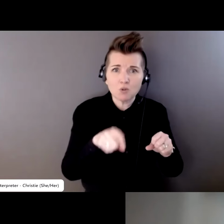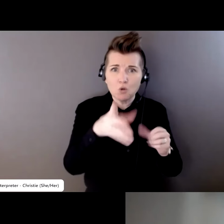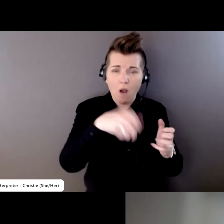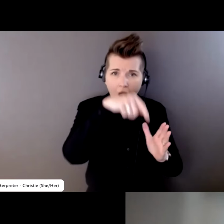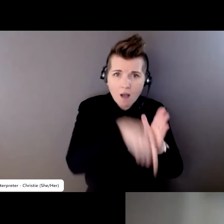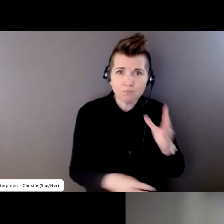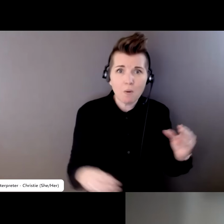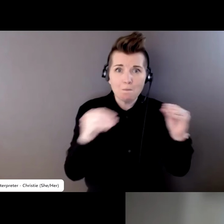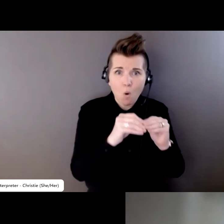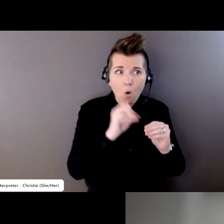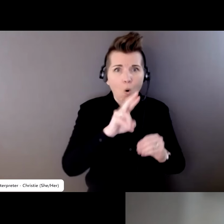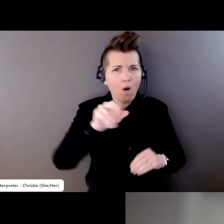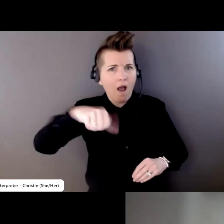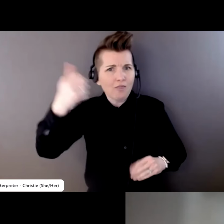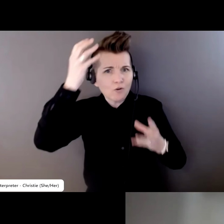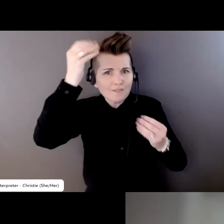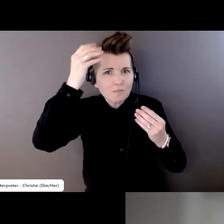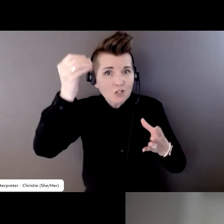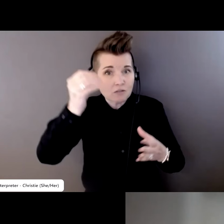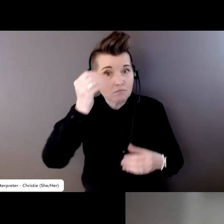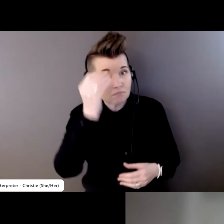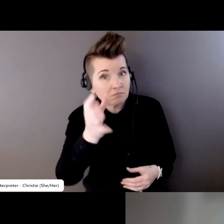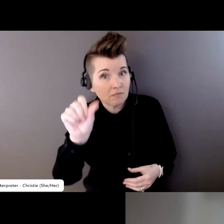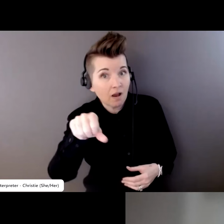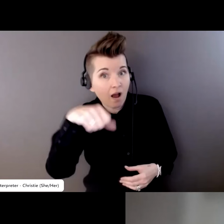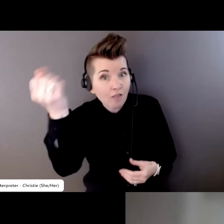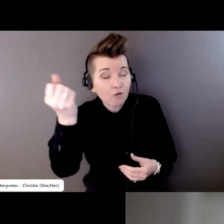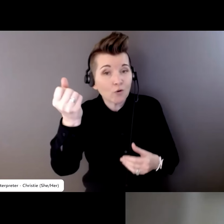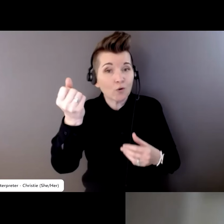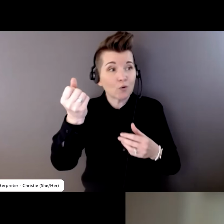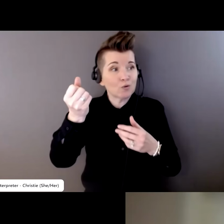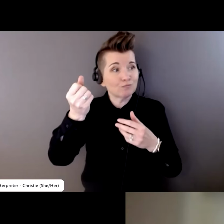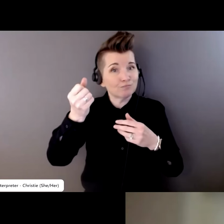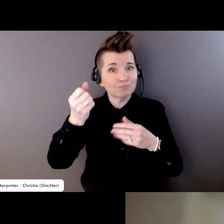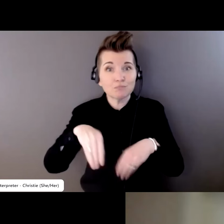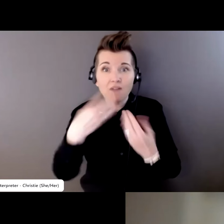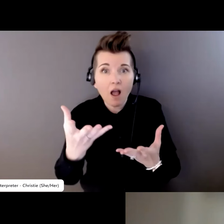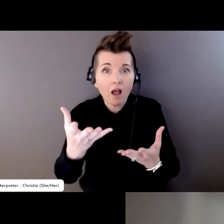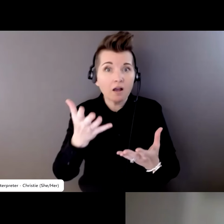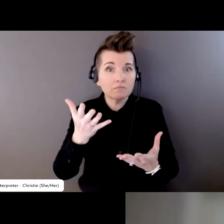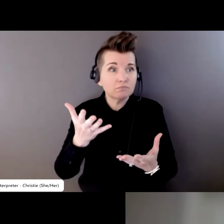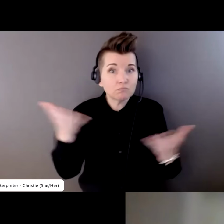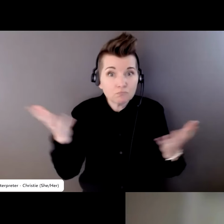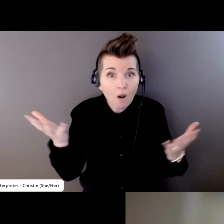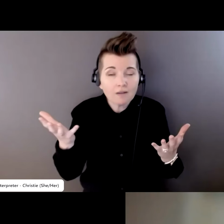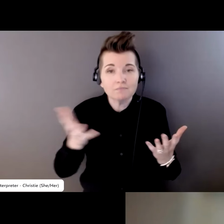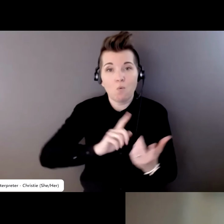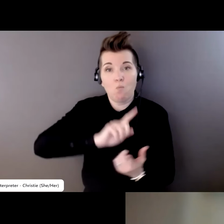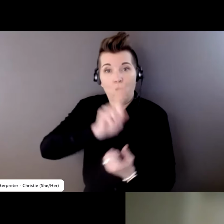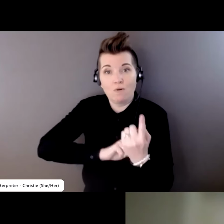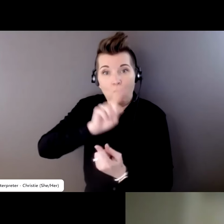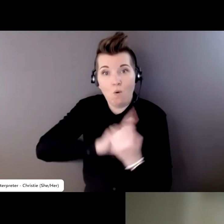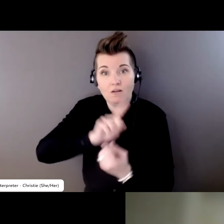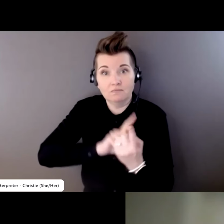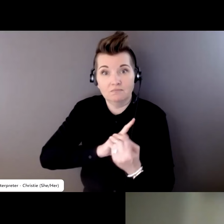offer is a one-on-one mentoring session. So we have hundreds of volunteers across